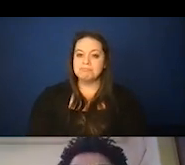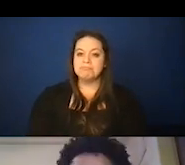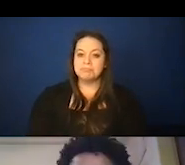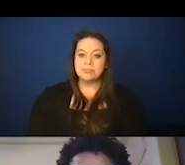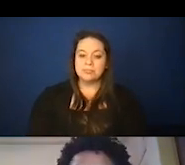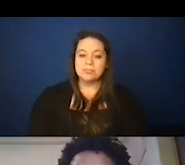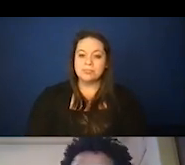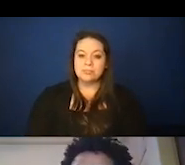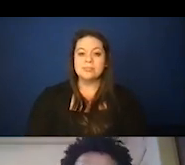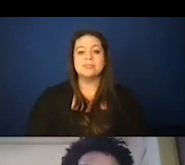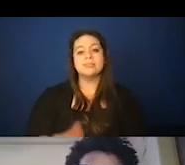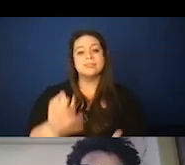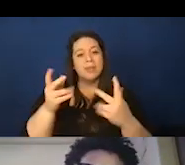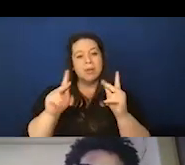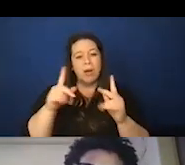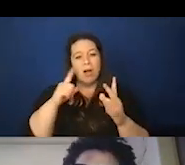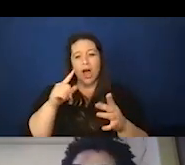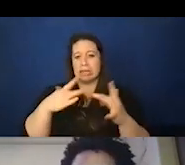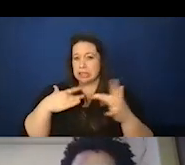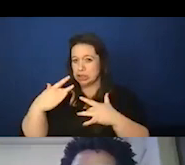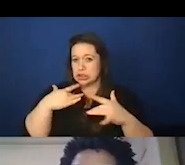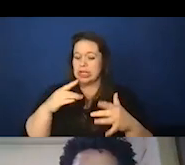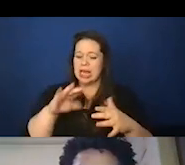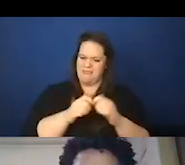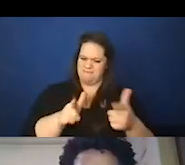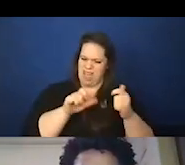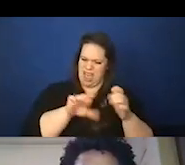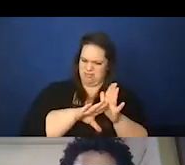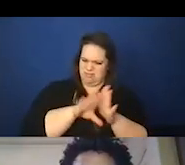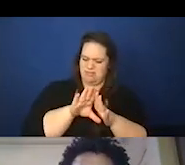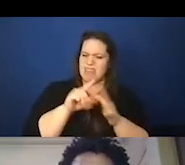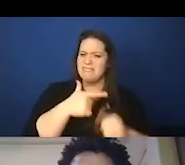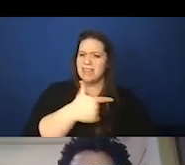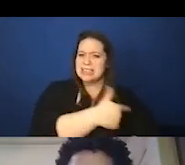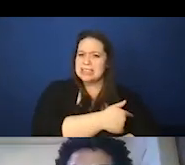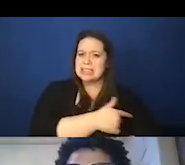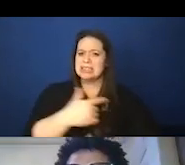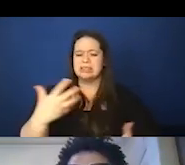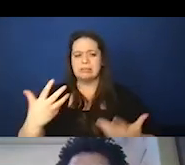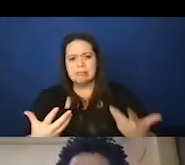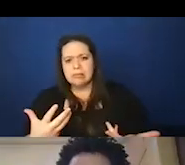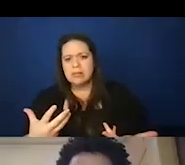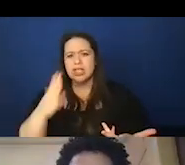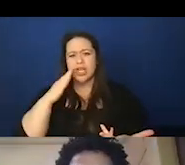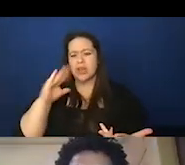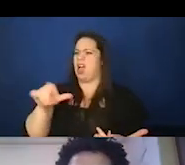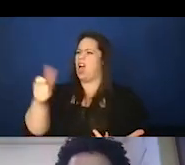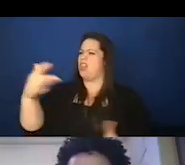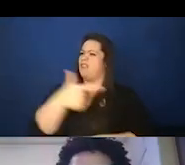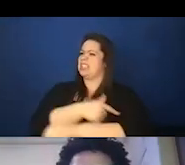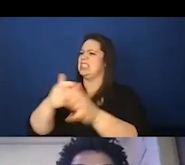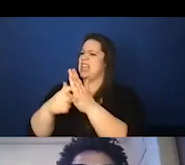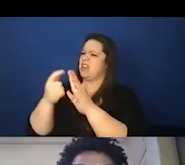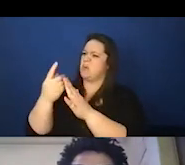People criticize that it has taken years in the past to develop a vaccine. If you're talking to one of your patients, one of